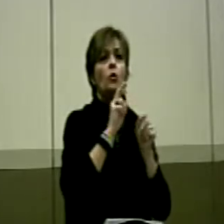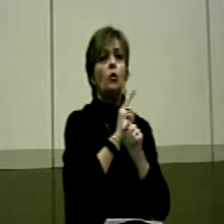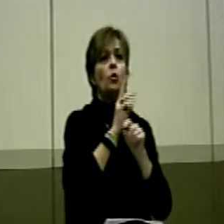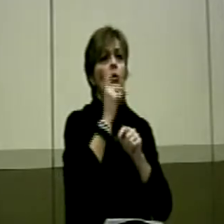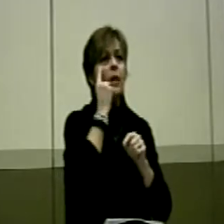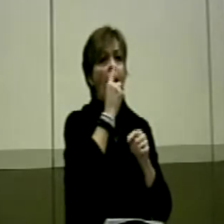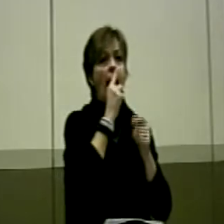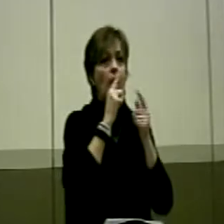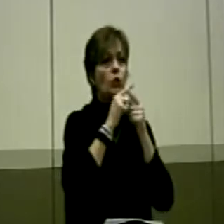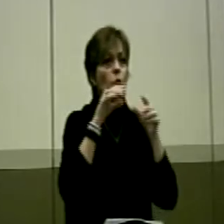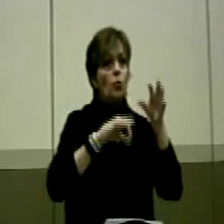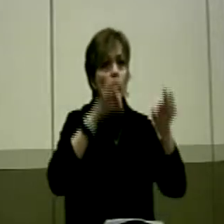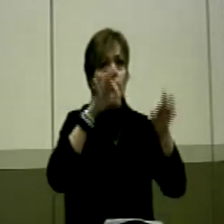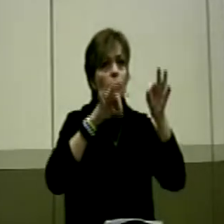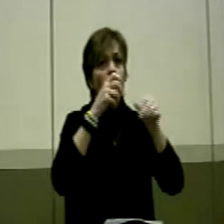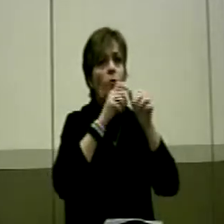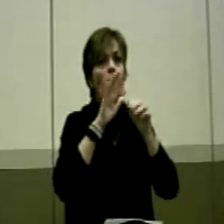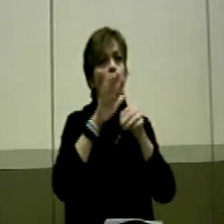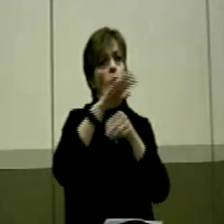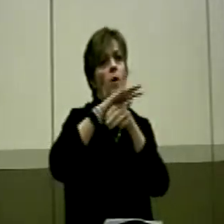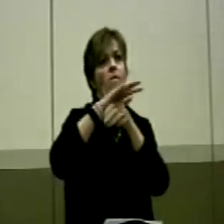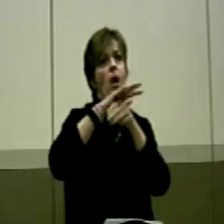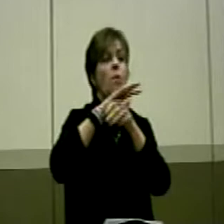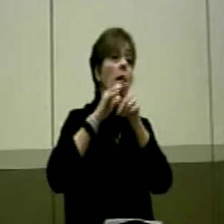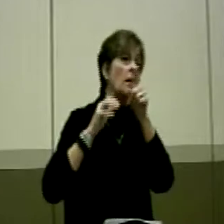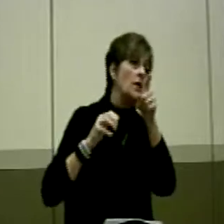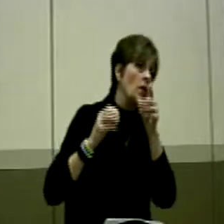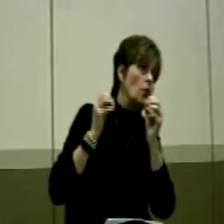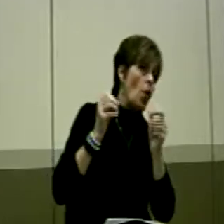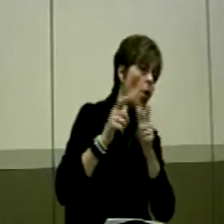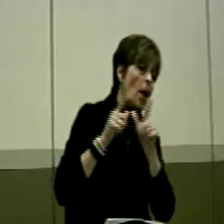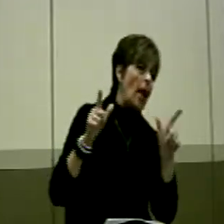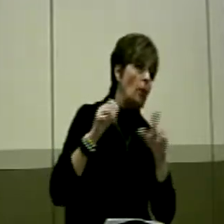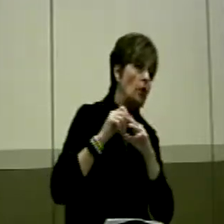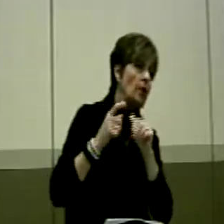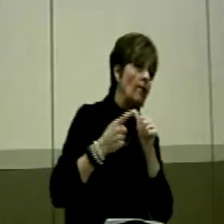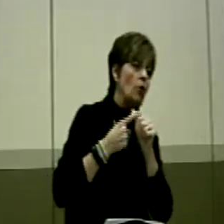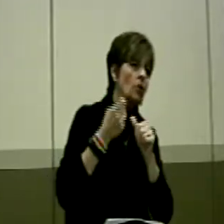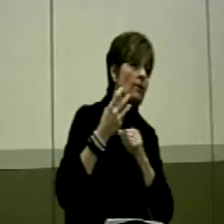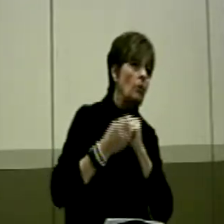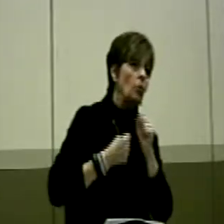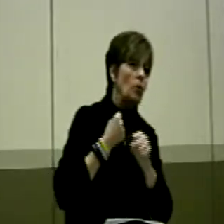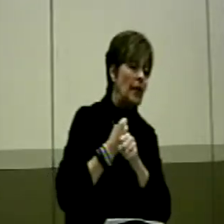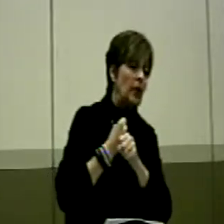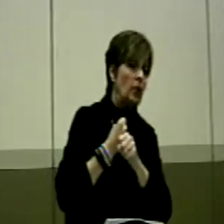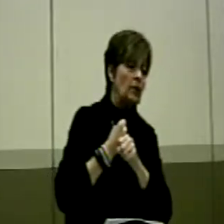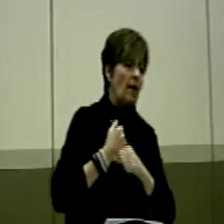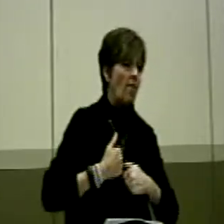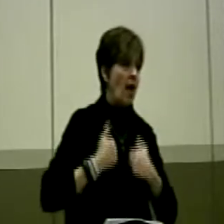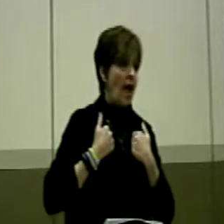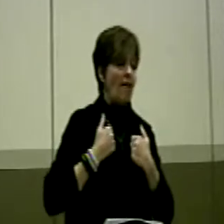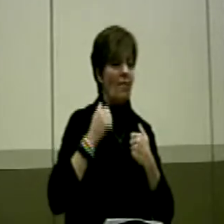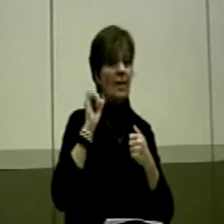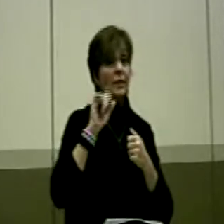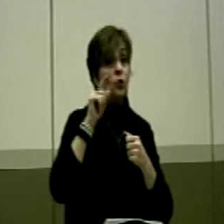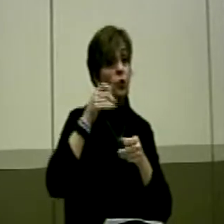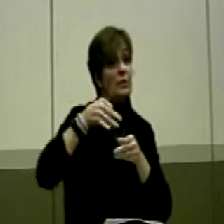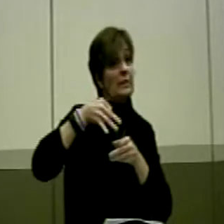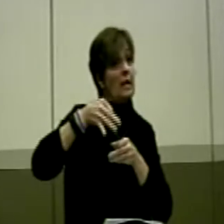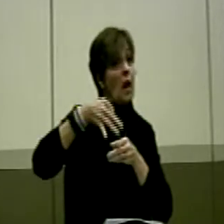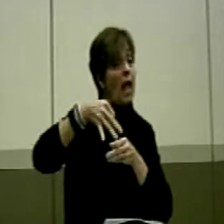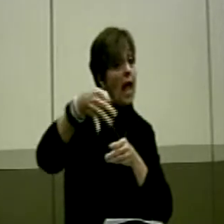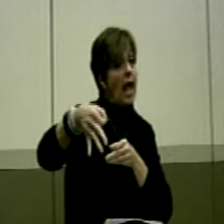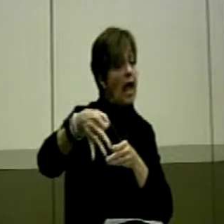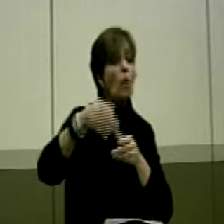So if they don't have language in the first few years of their life, does it just delay it, or does it change it? Or,